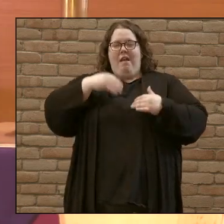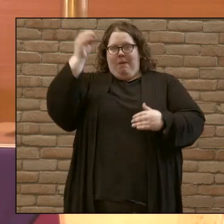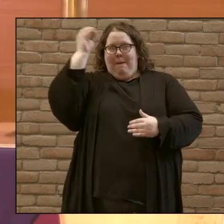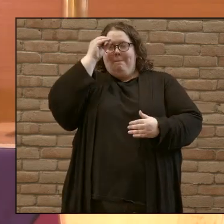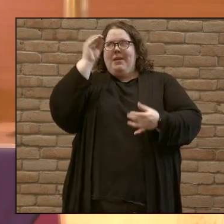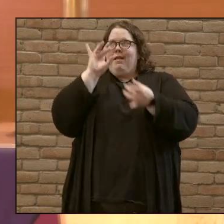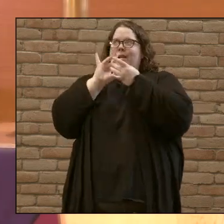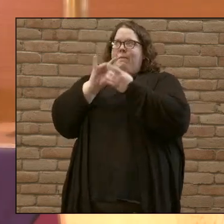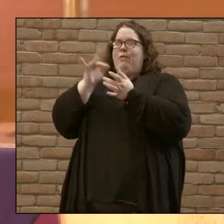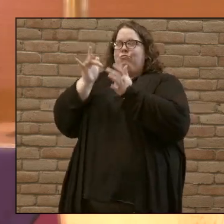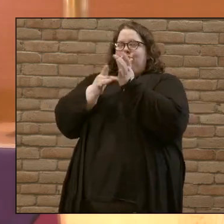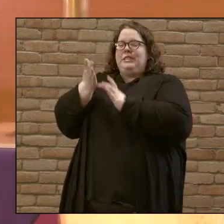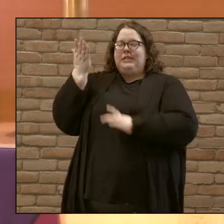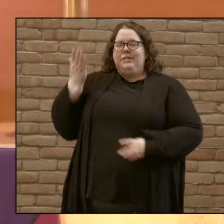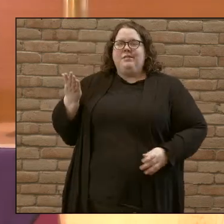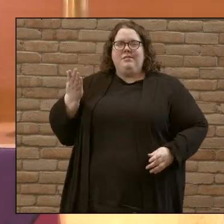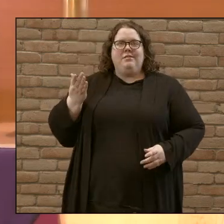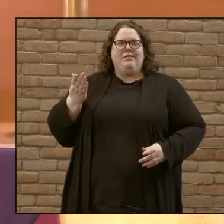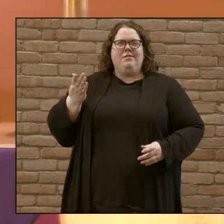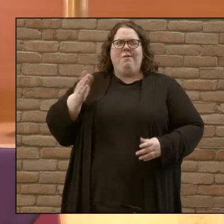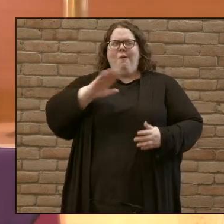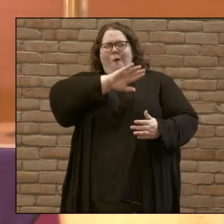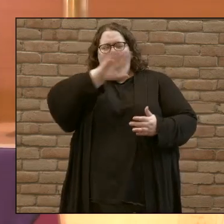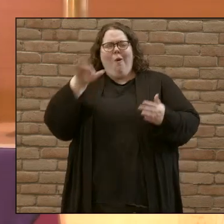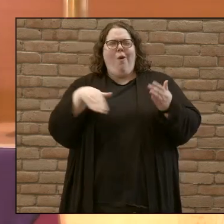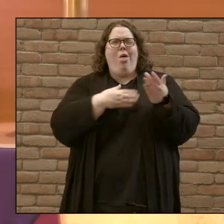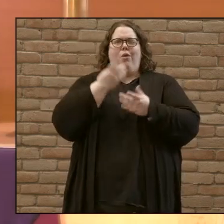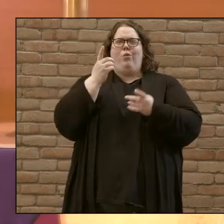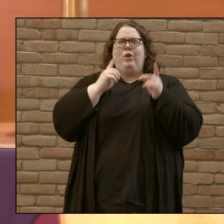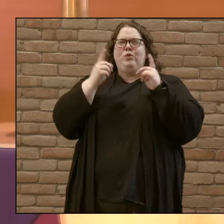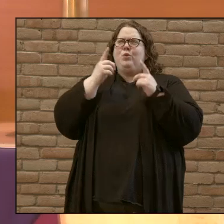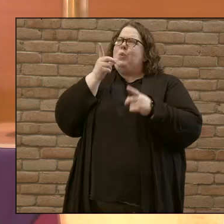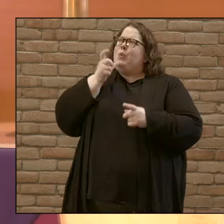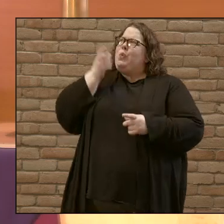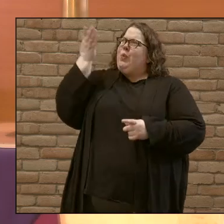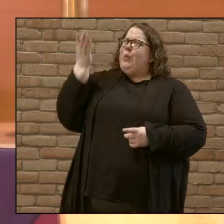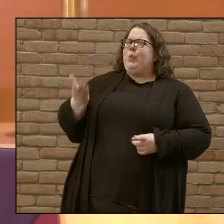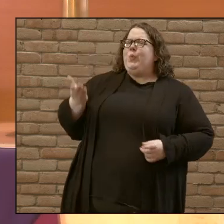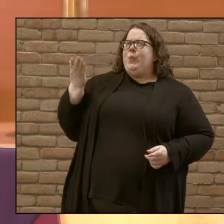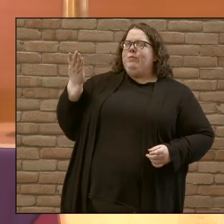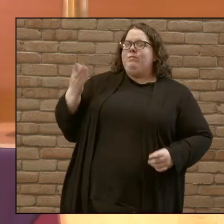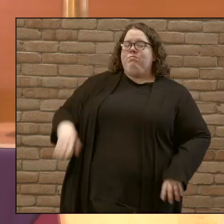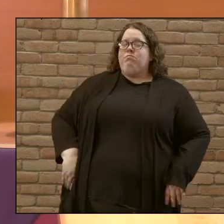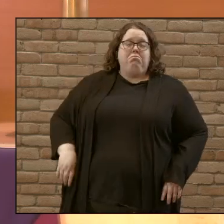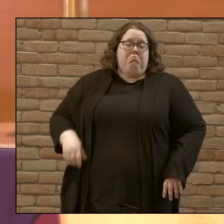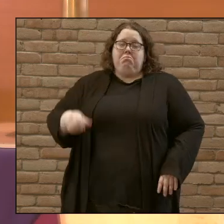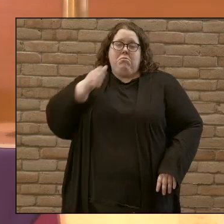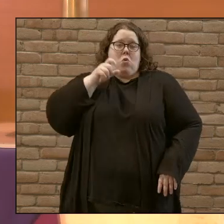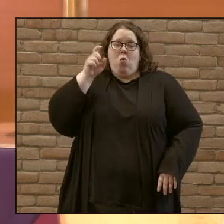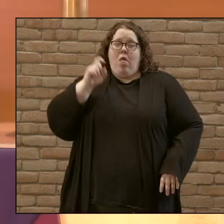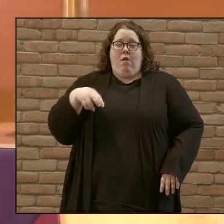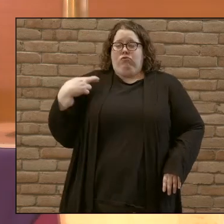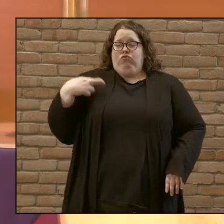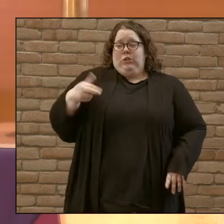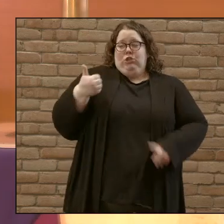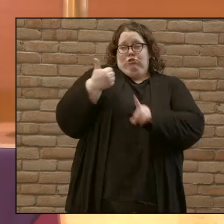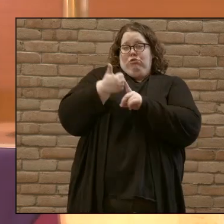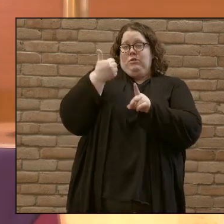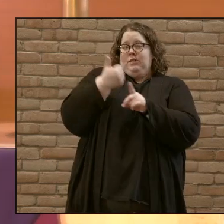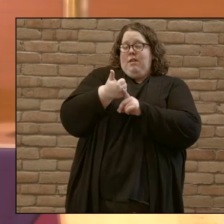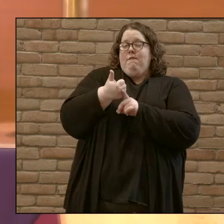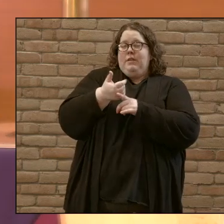Everybody wonders who he is. And you don't have to be religious to wonder about